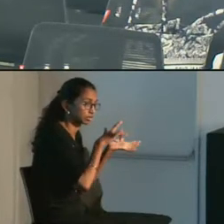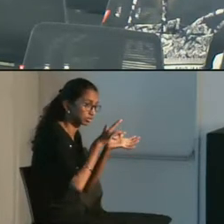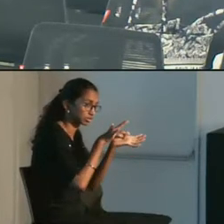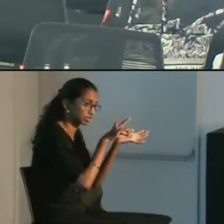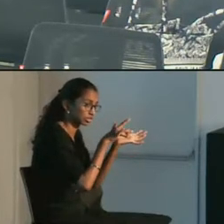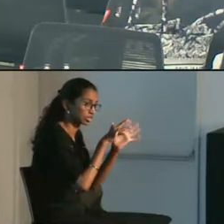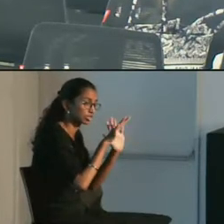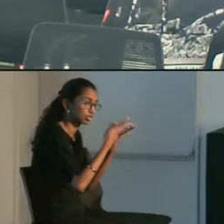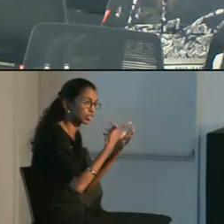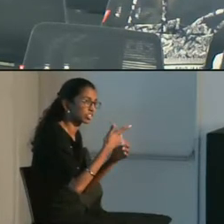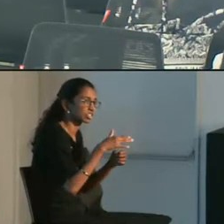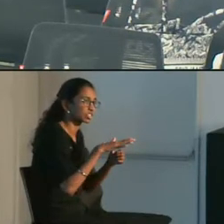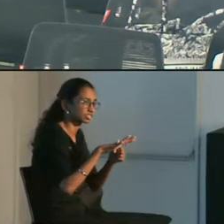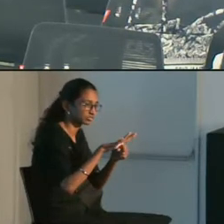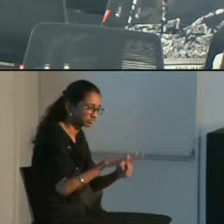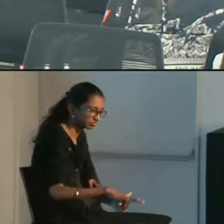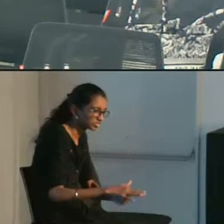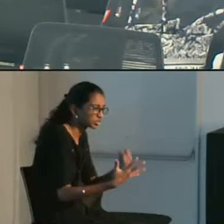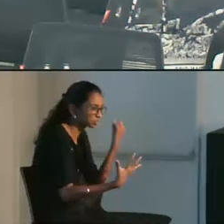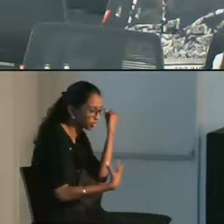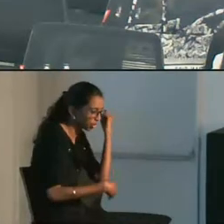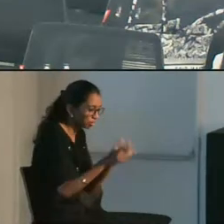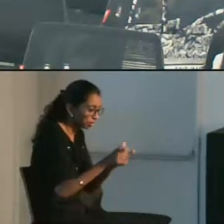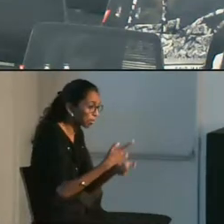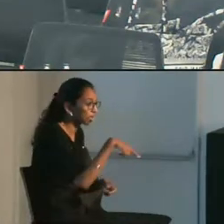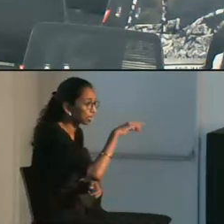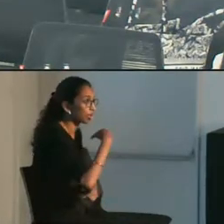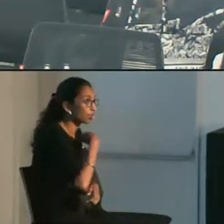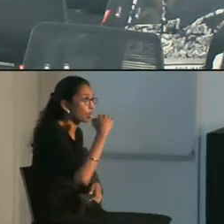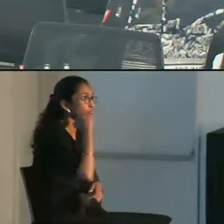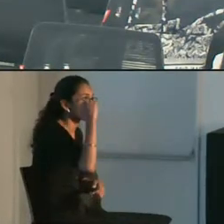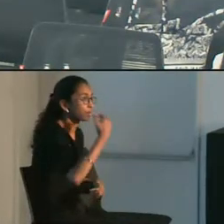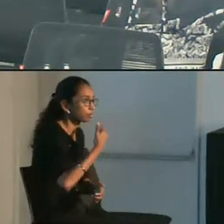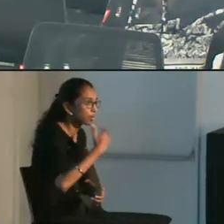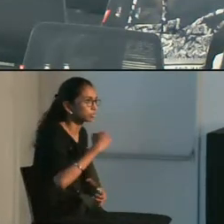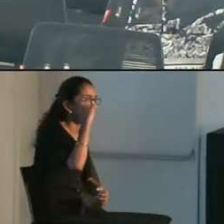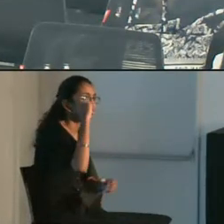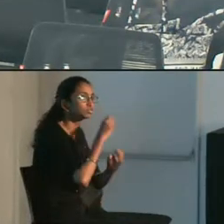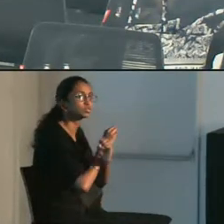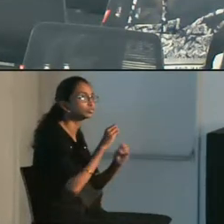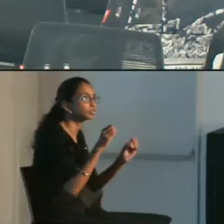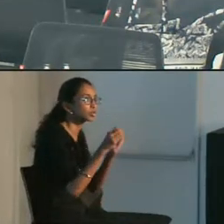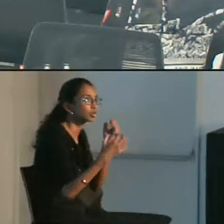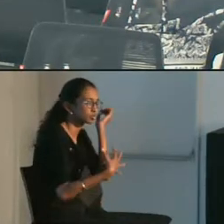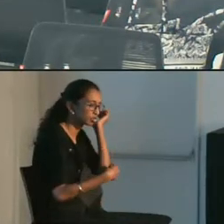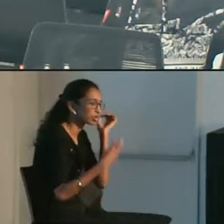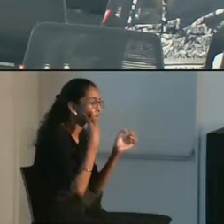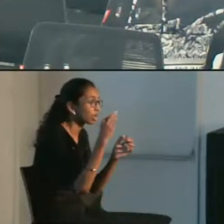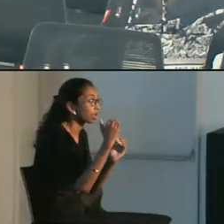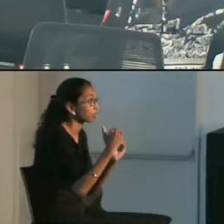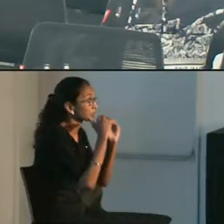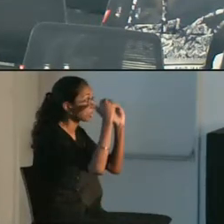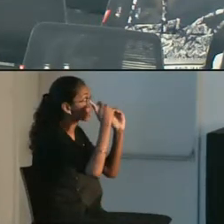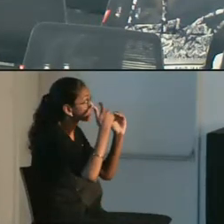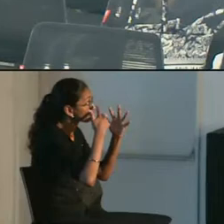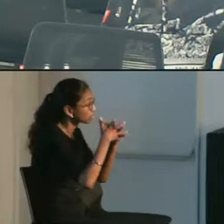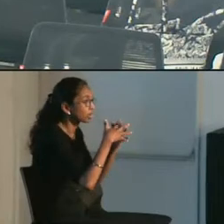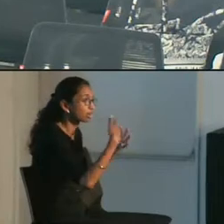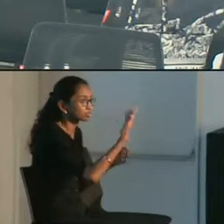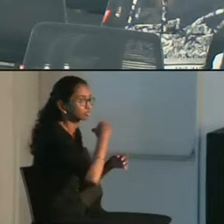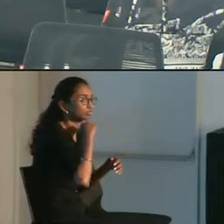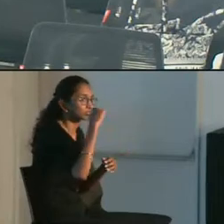happens for a minority like Bilkis Banu. So how can we, you know, look and address all of this? How can